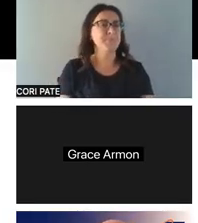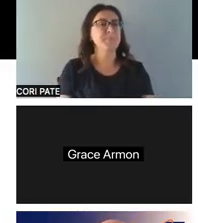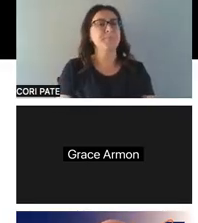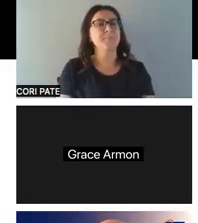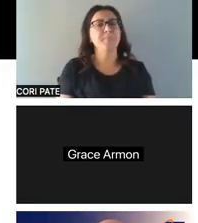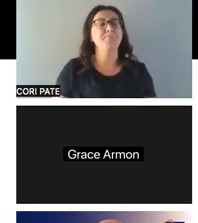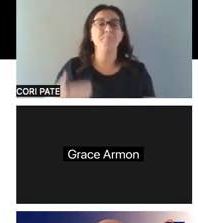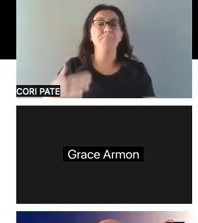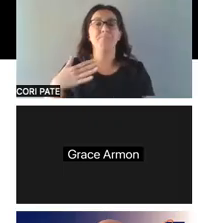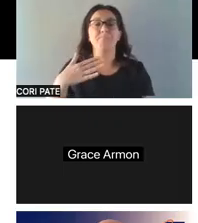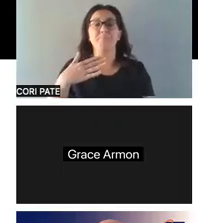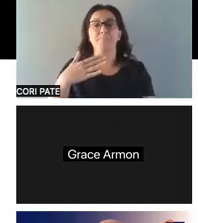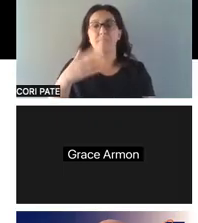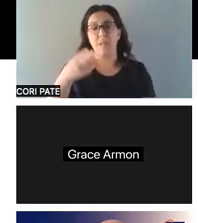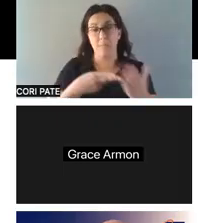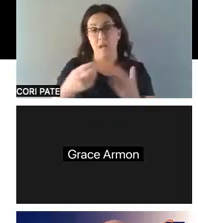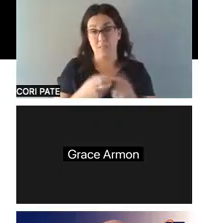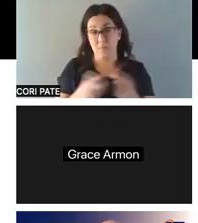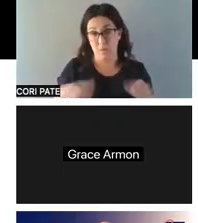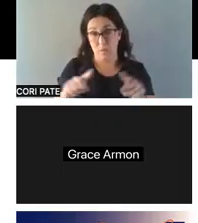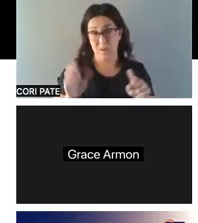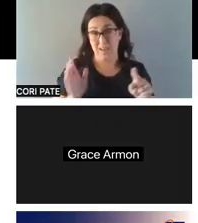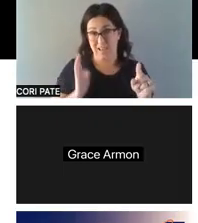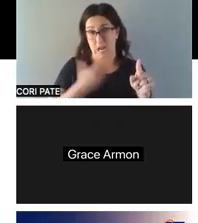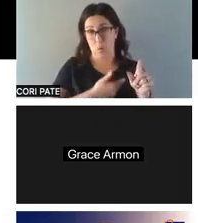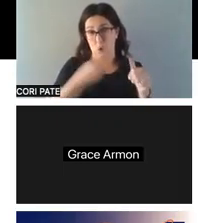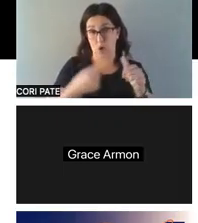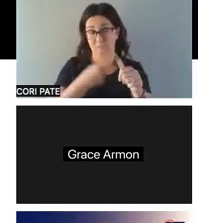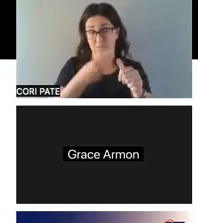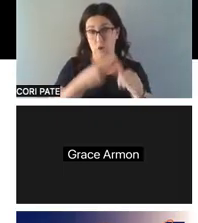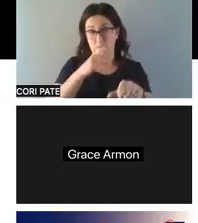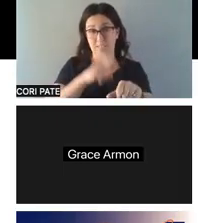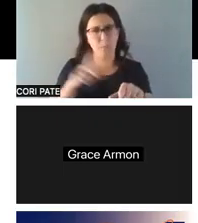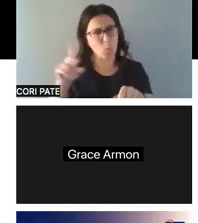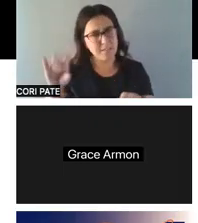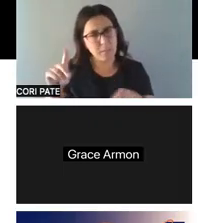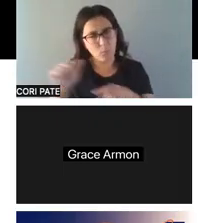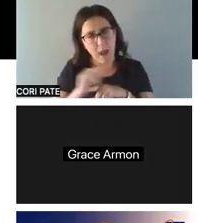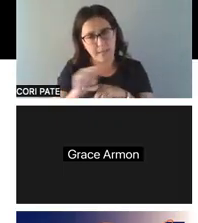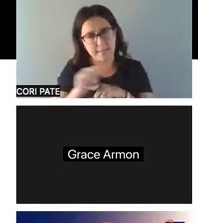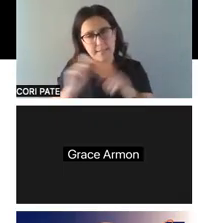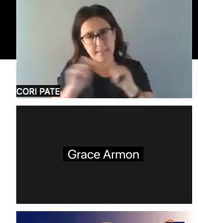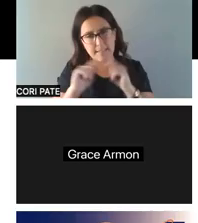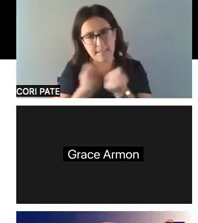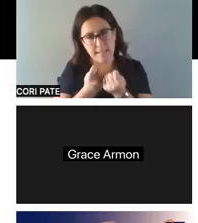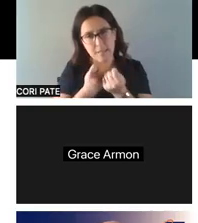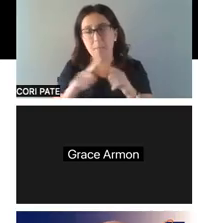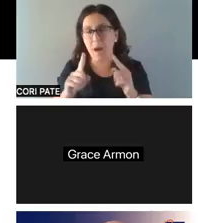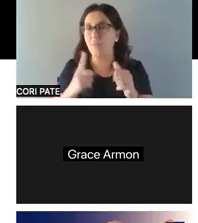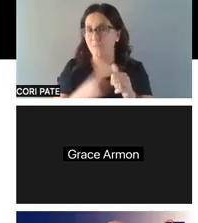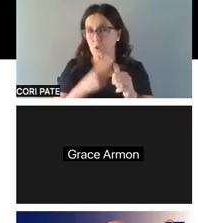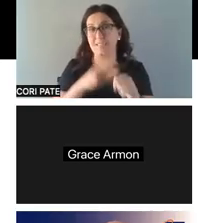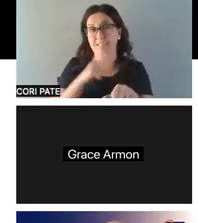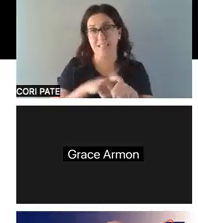So to be honest with you all, this is our first time after practicing as a team. We're using Slido as